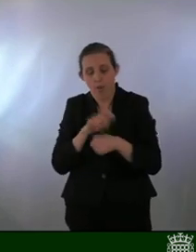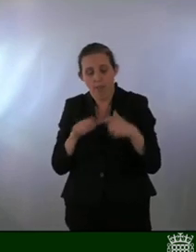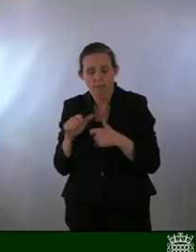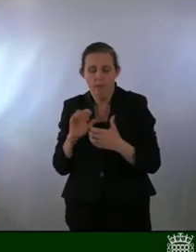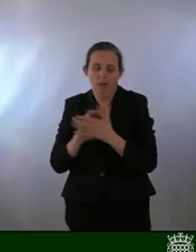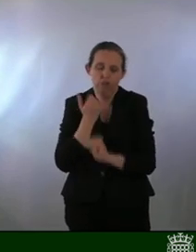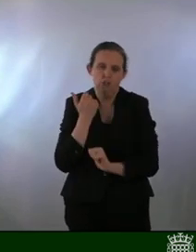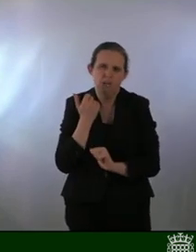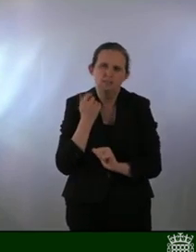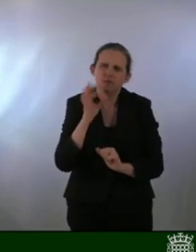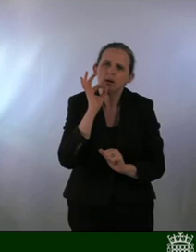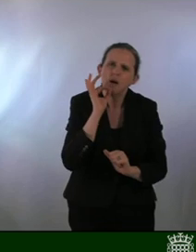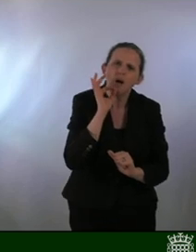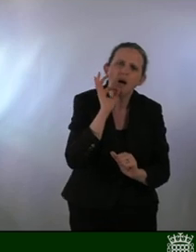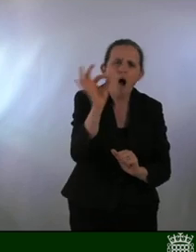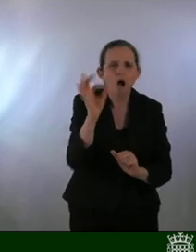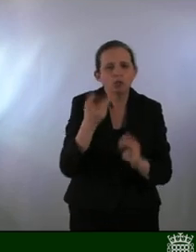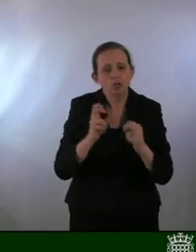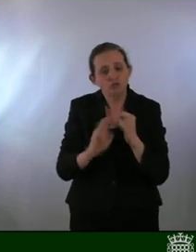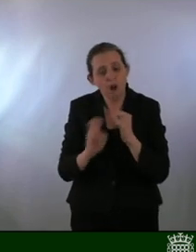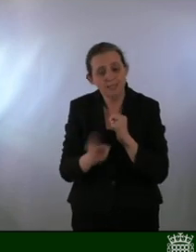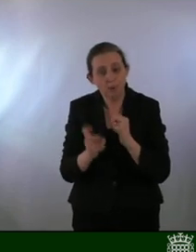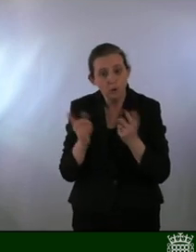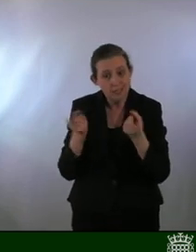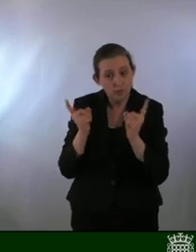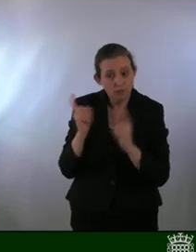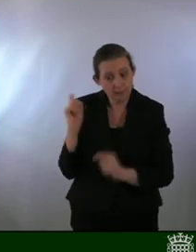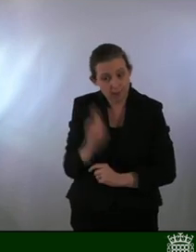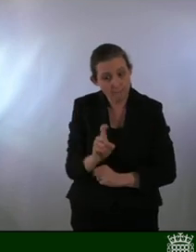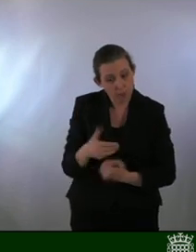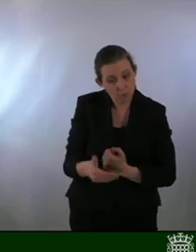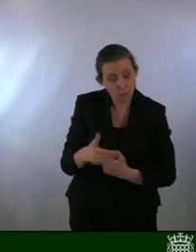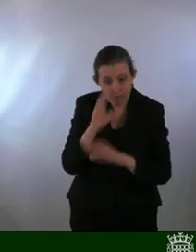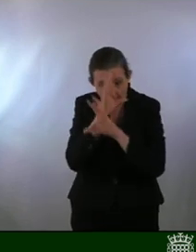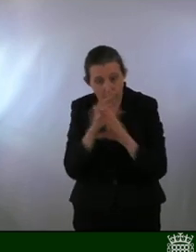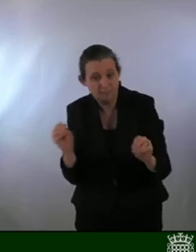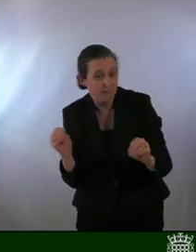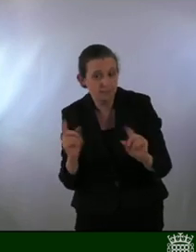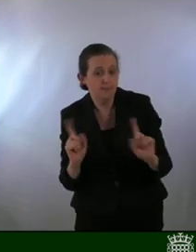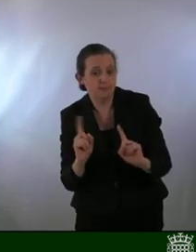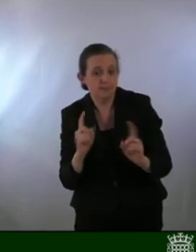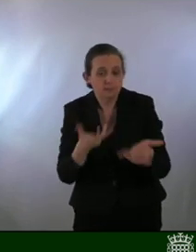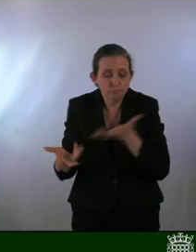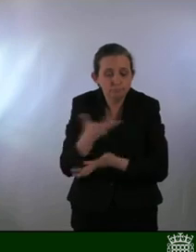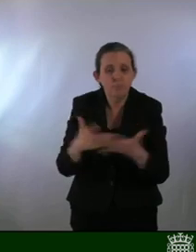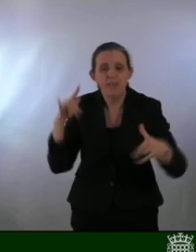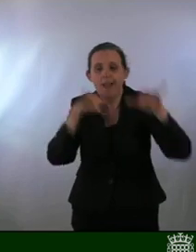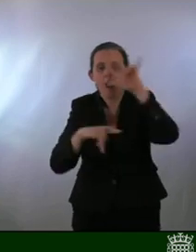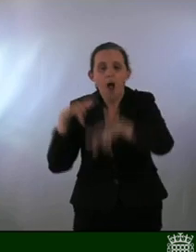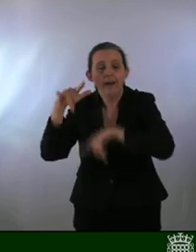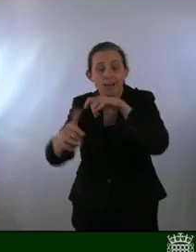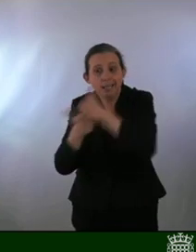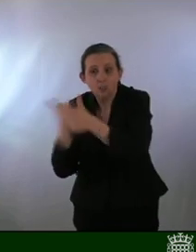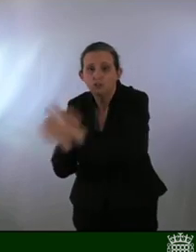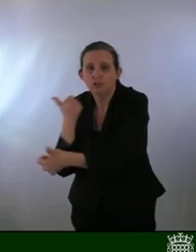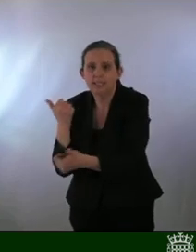his right honourable friend, the Secretary of State for Transport, will be coming to the House anytime soon to update us on any discussions he's having with the airlines industry? The maintenance of